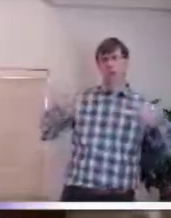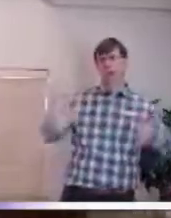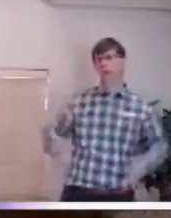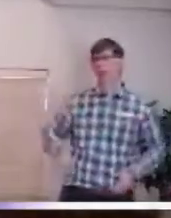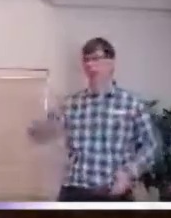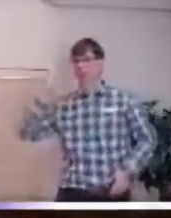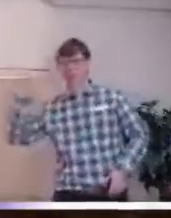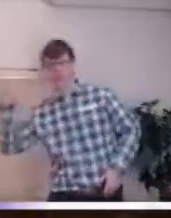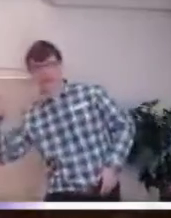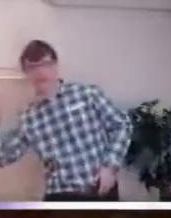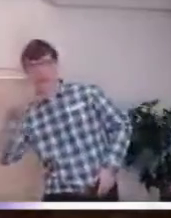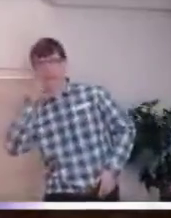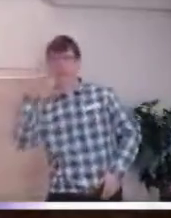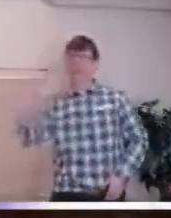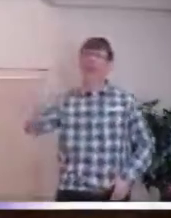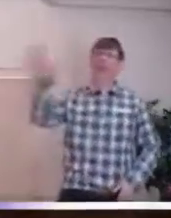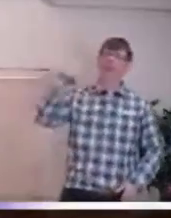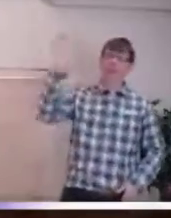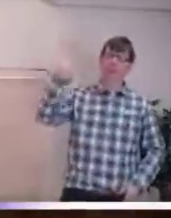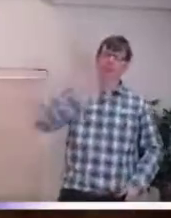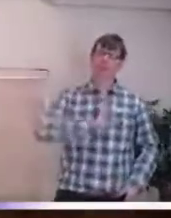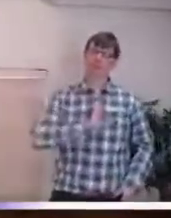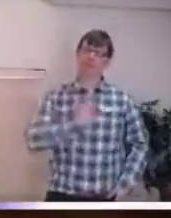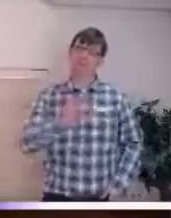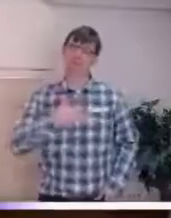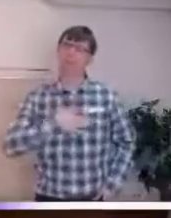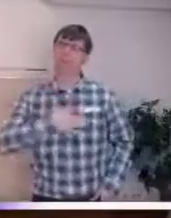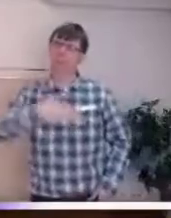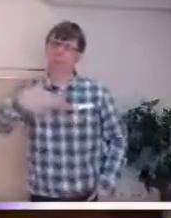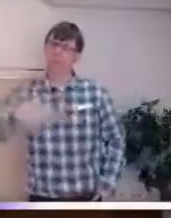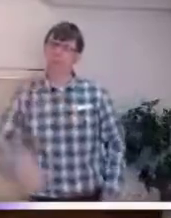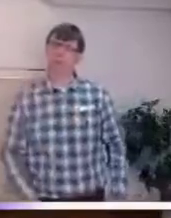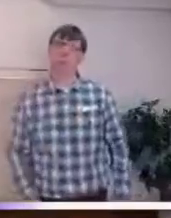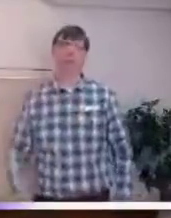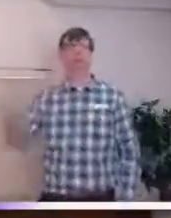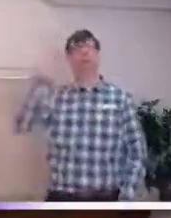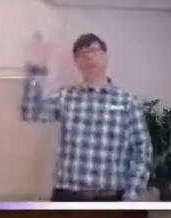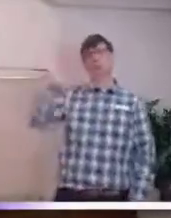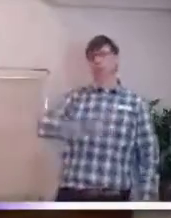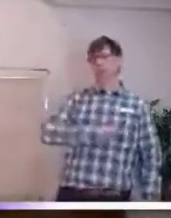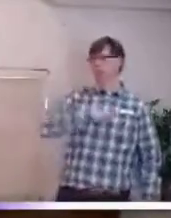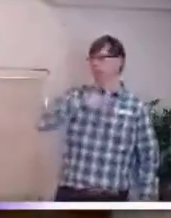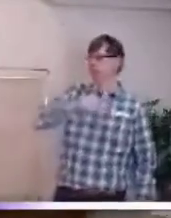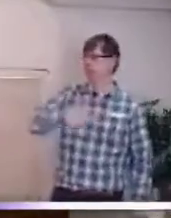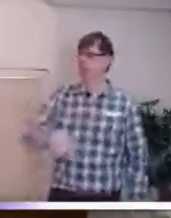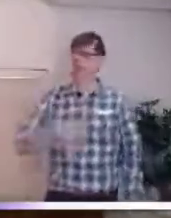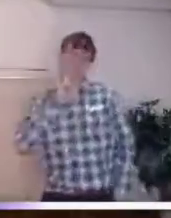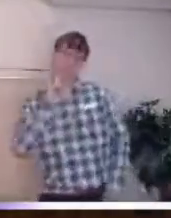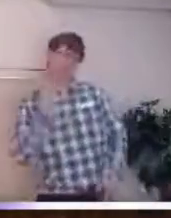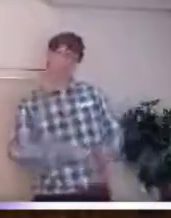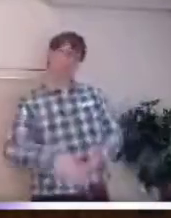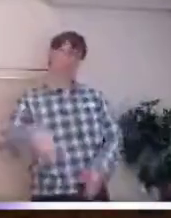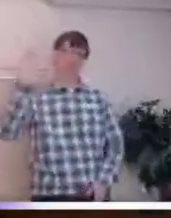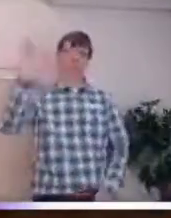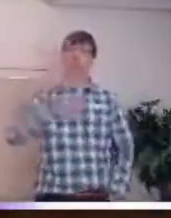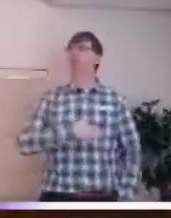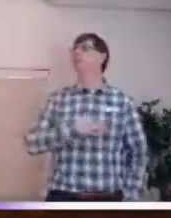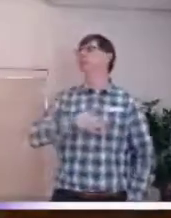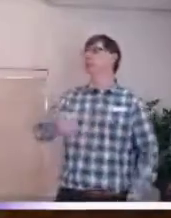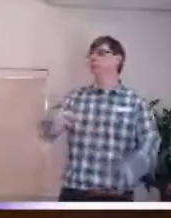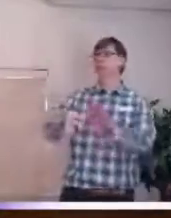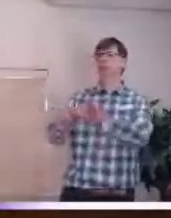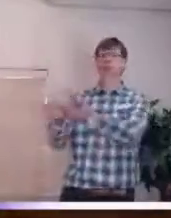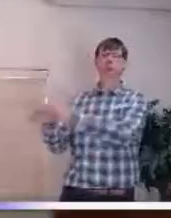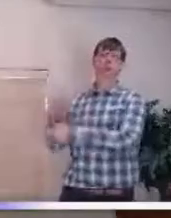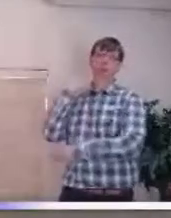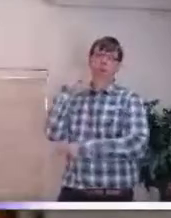Giving it to somebody else, that's compassion. That's compassion. That's the example of compassion that I like to use for